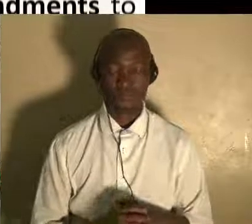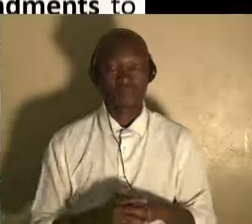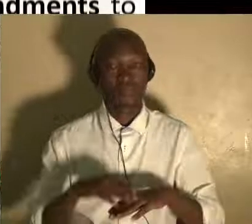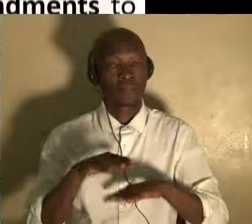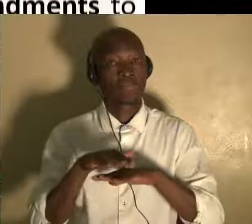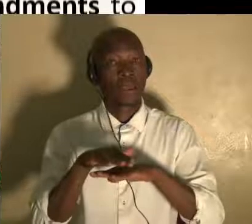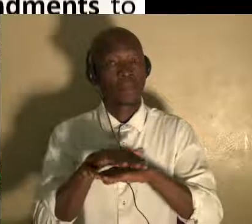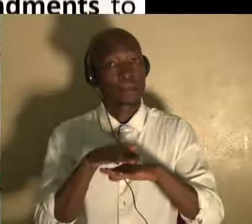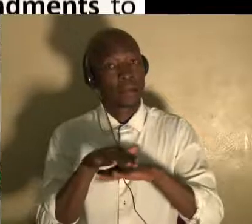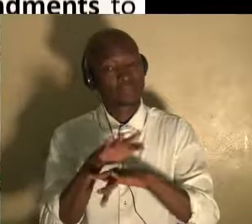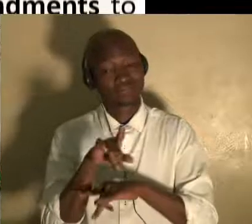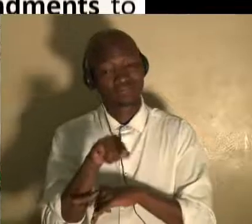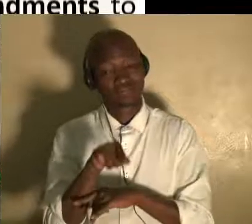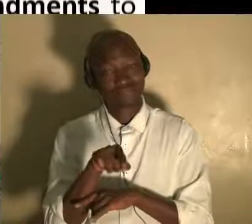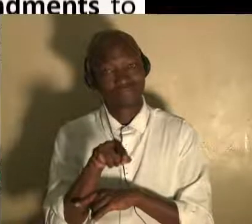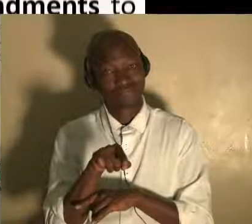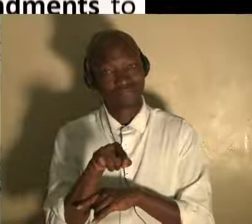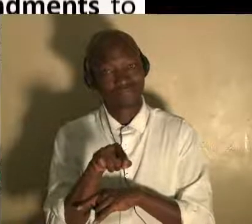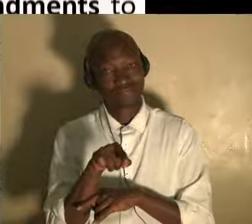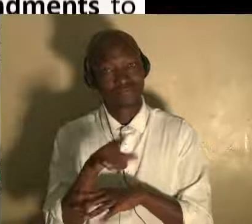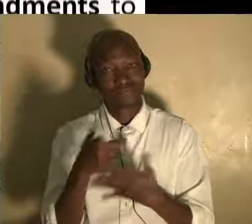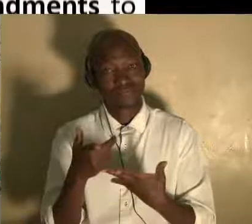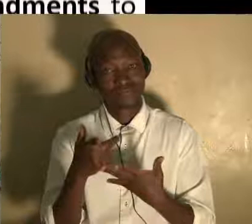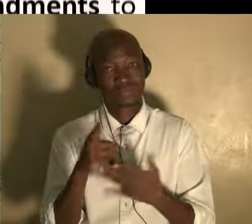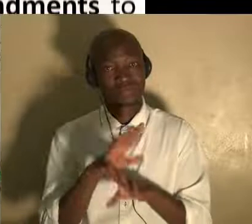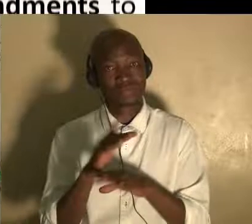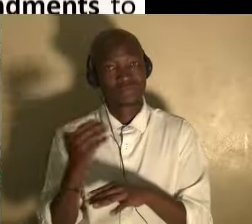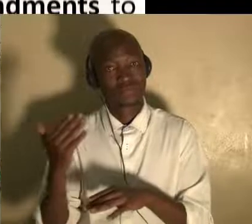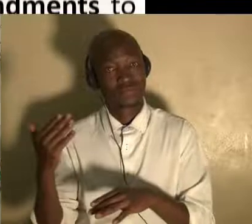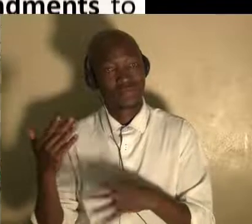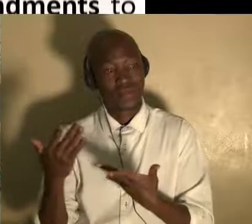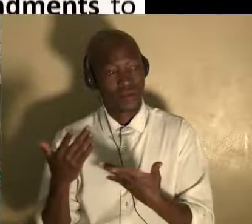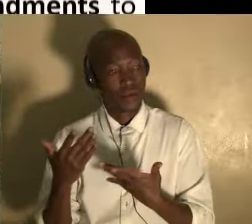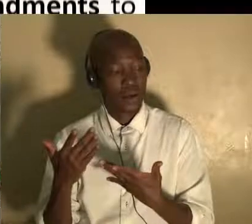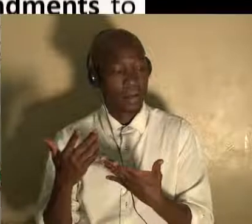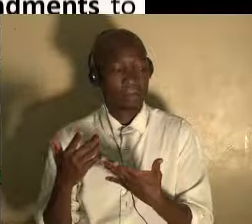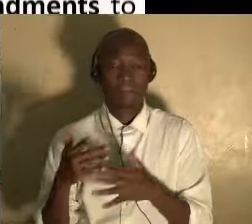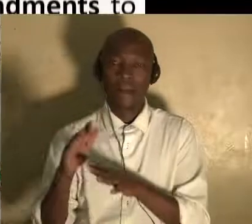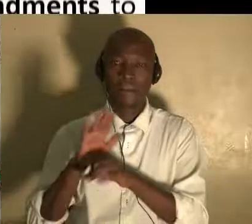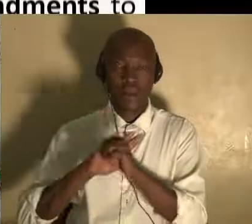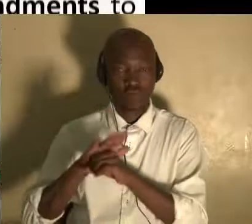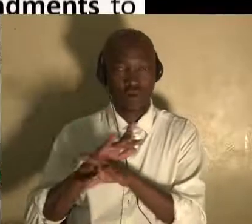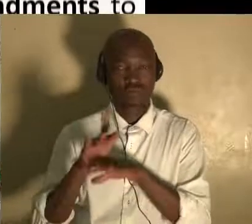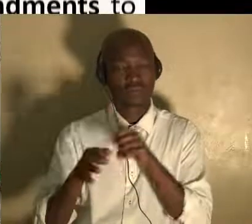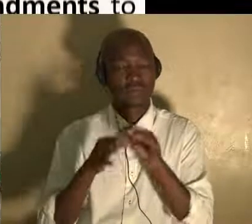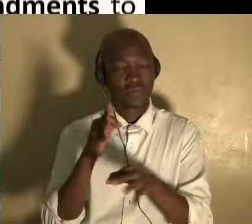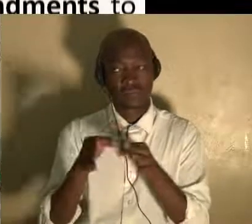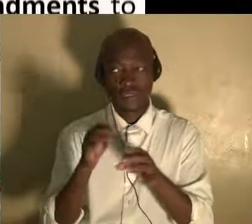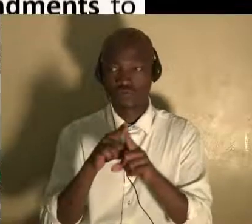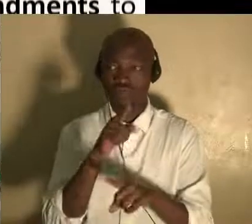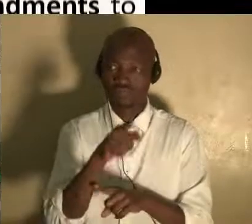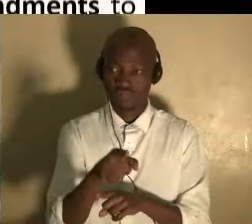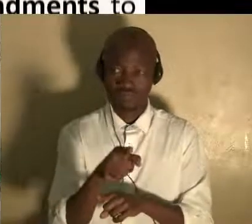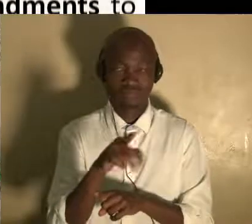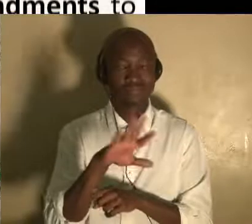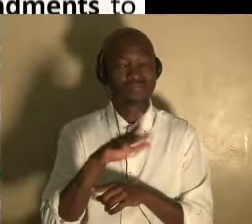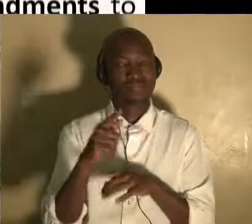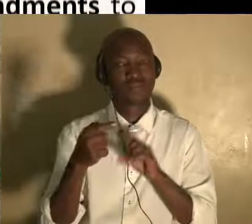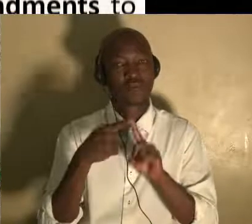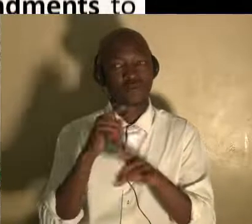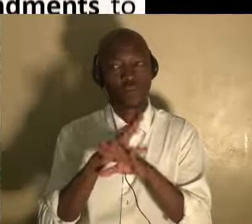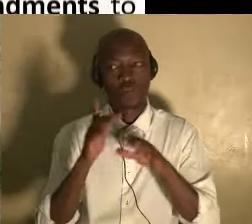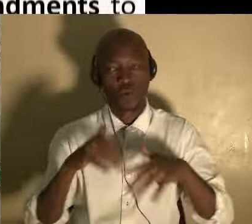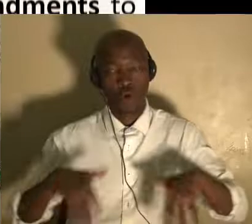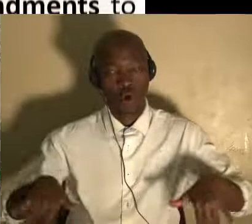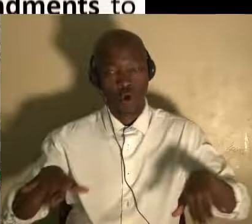based on this brief background that I've just given to you, out of the